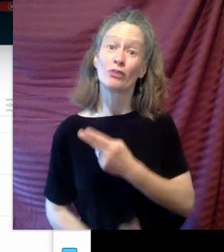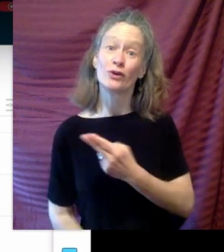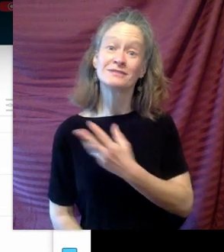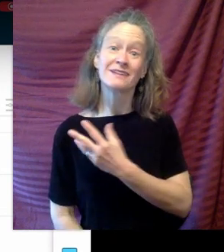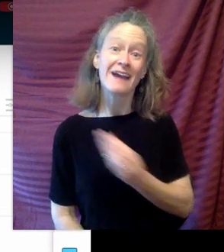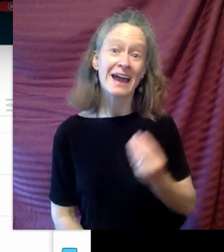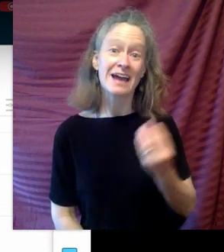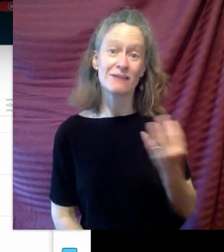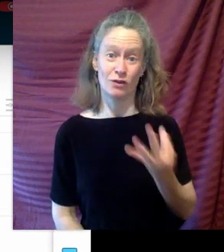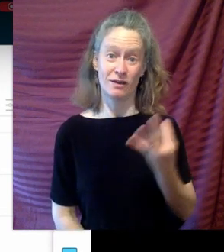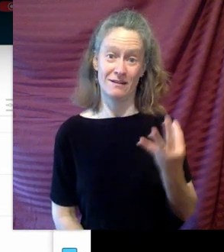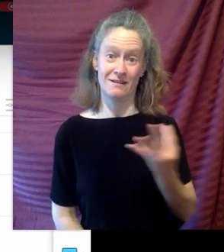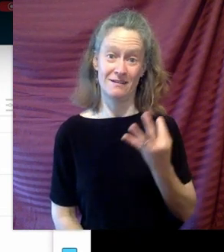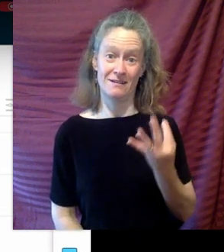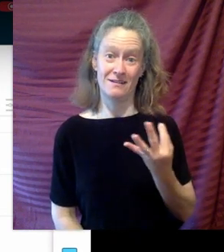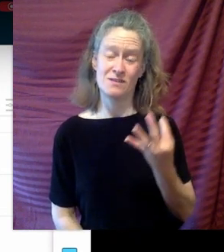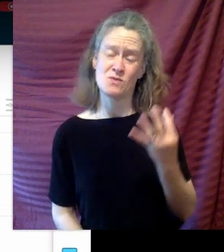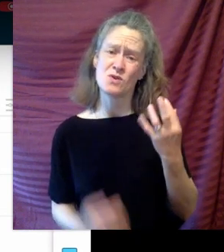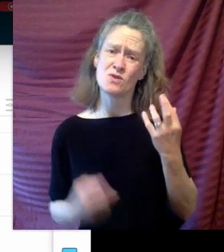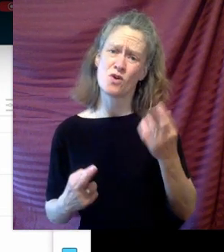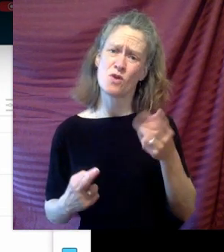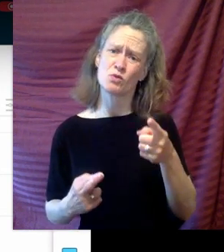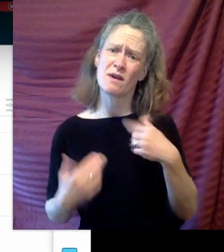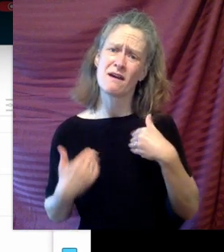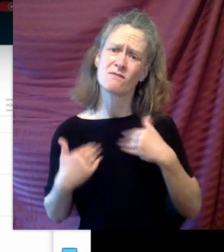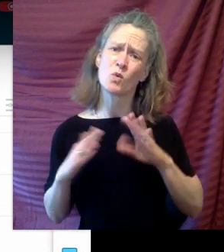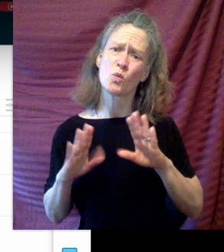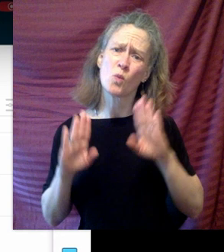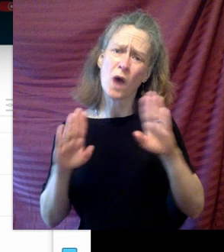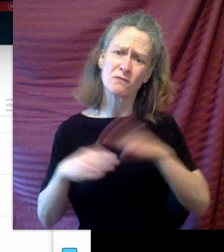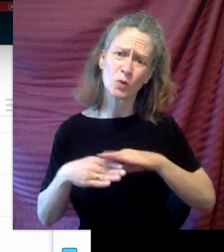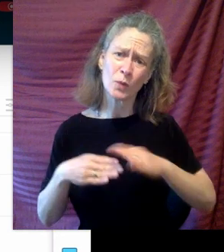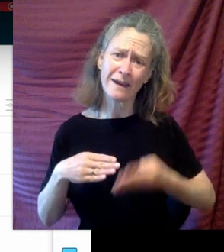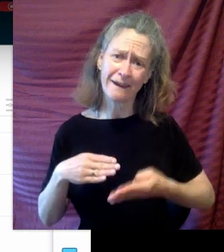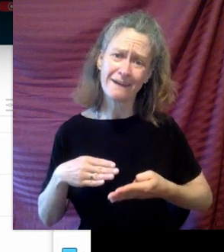Friday, and we hope that you have a wonderful